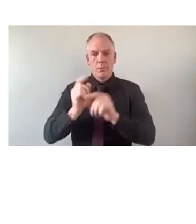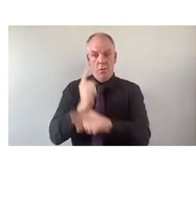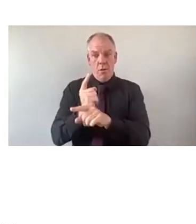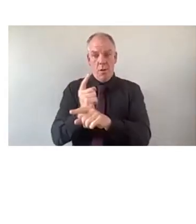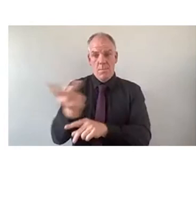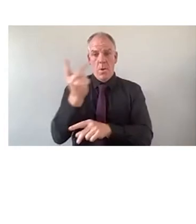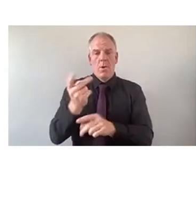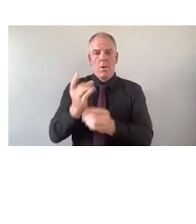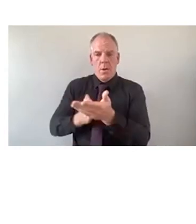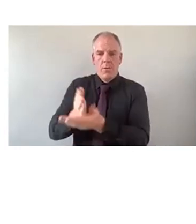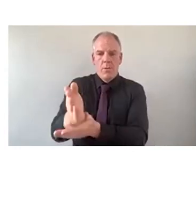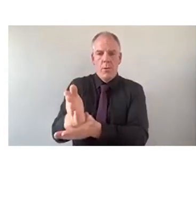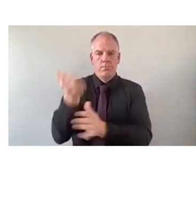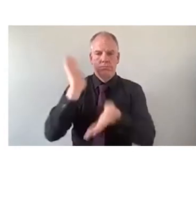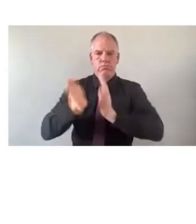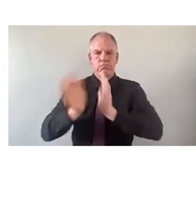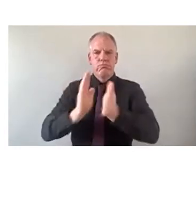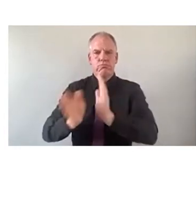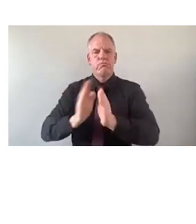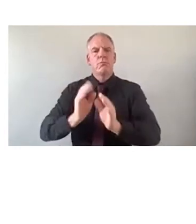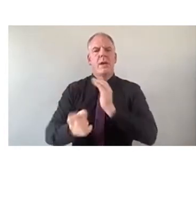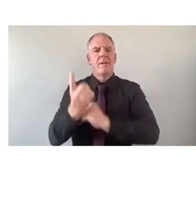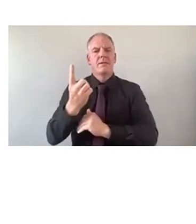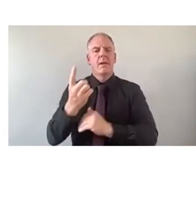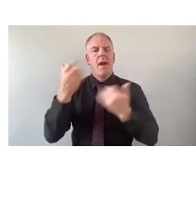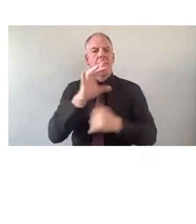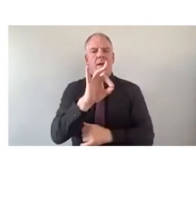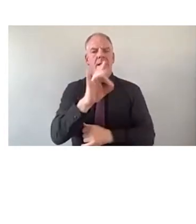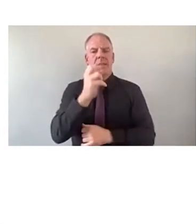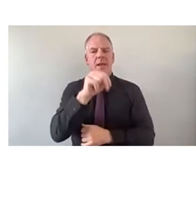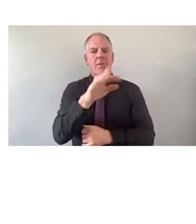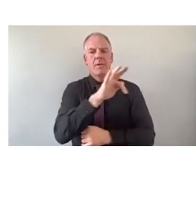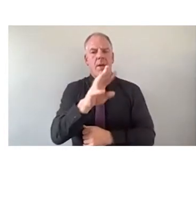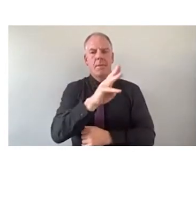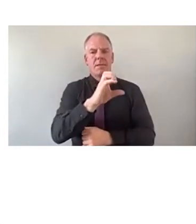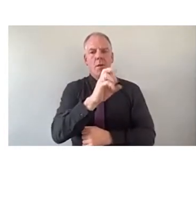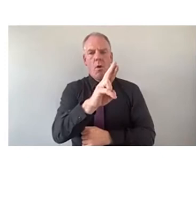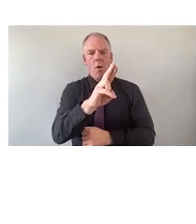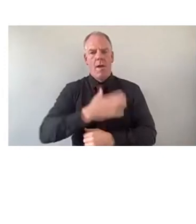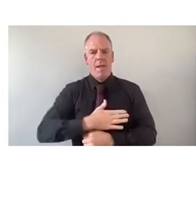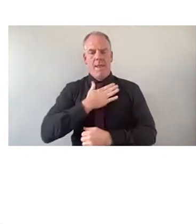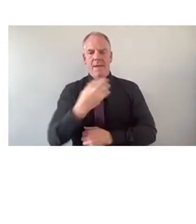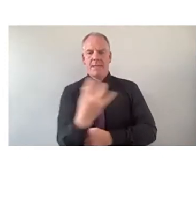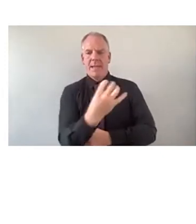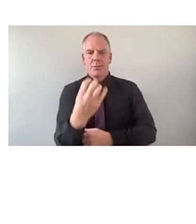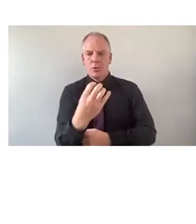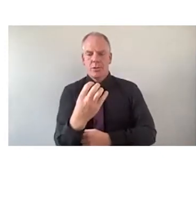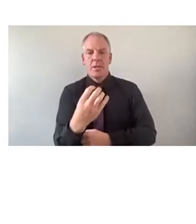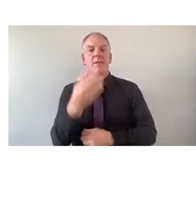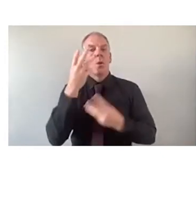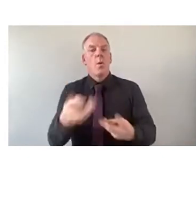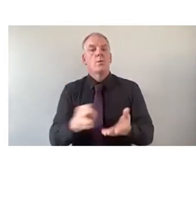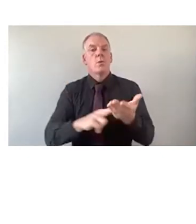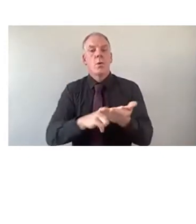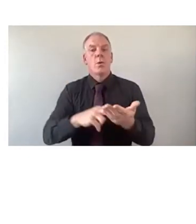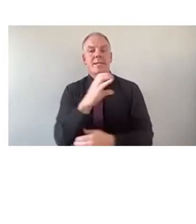Feeney as our ISL interpreters, who will be on screen throughout the event. We also have Karen from PCR on live